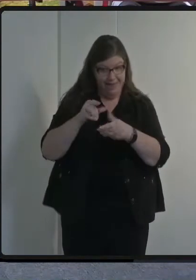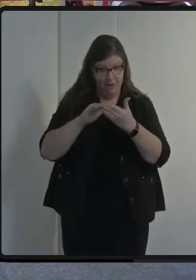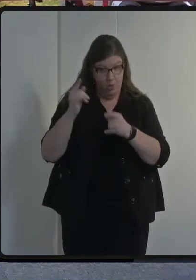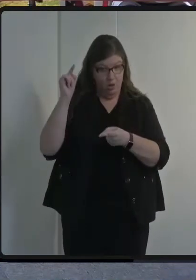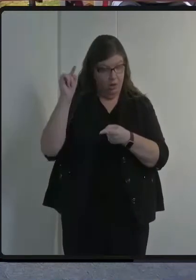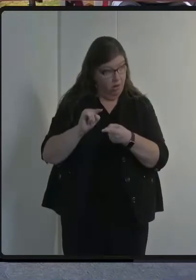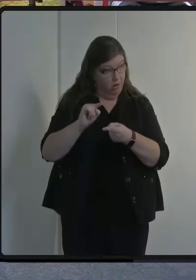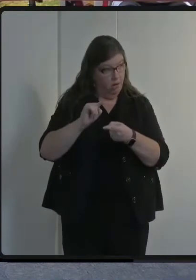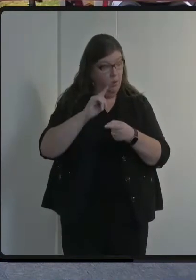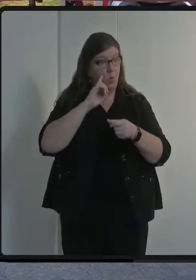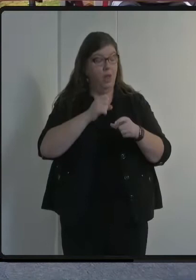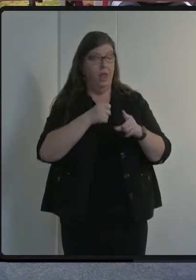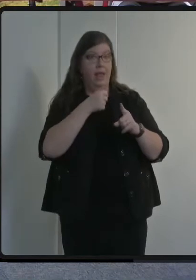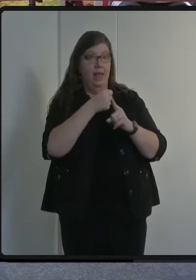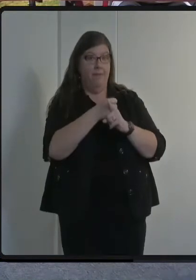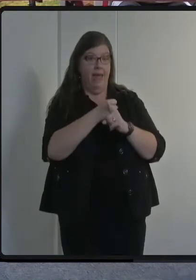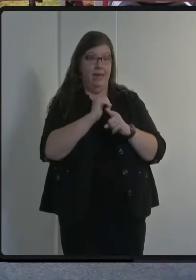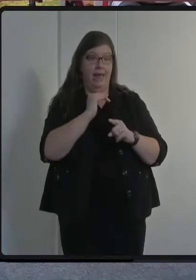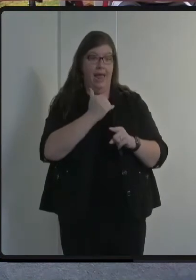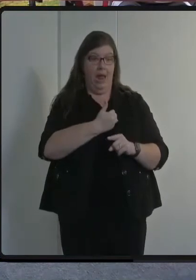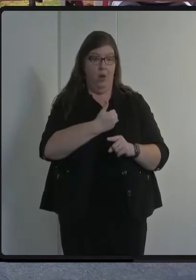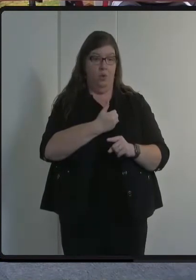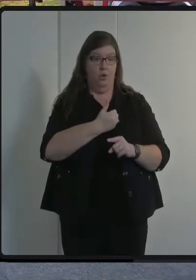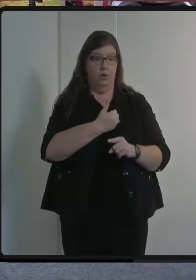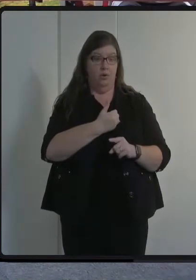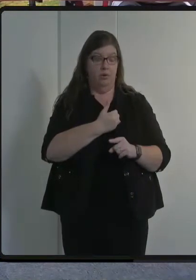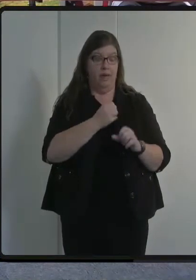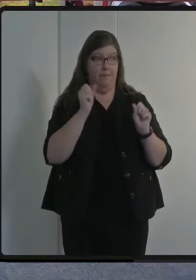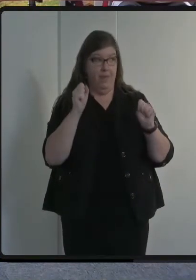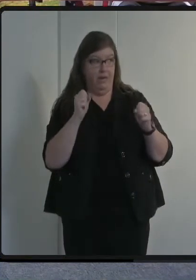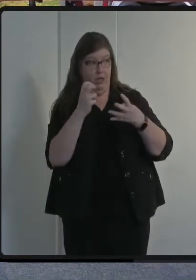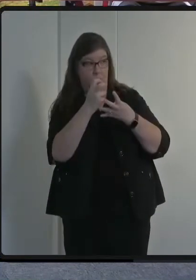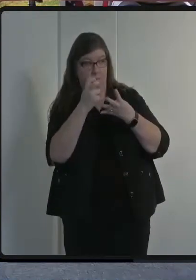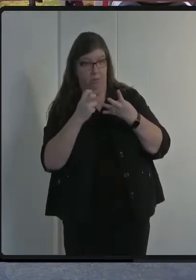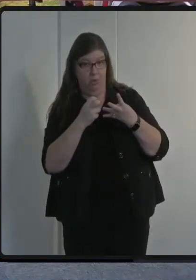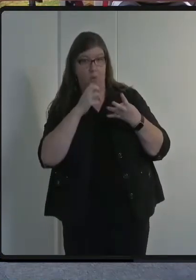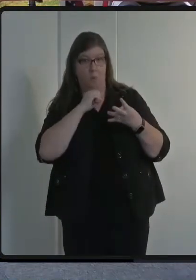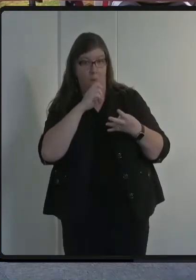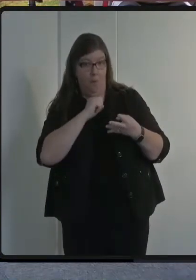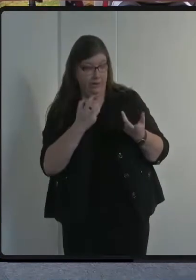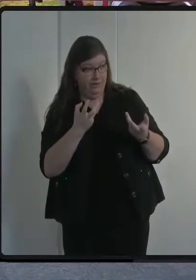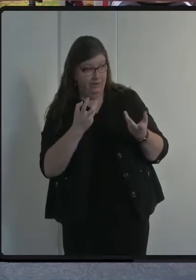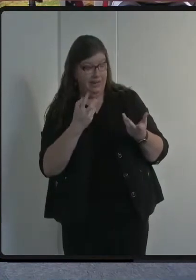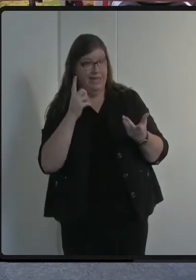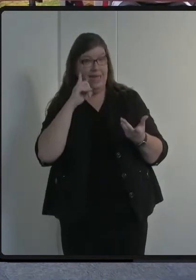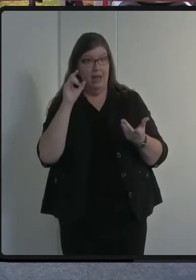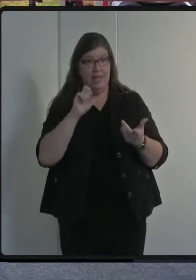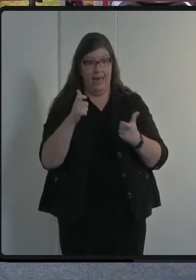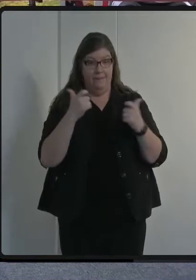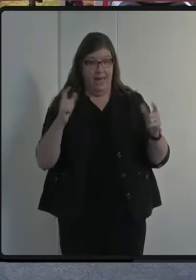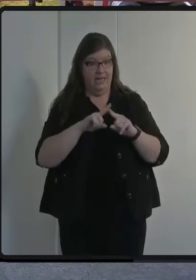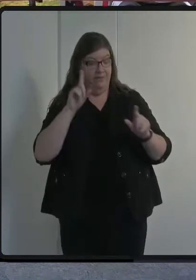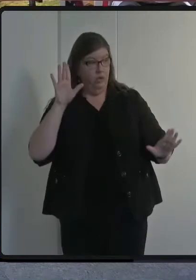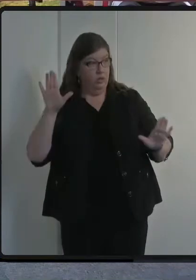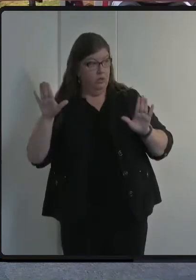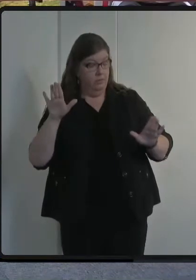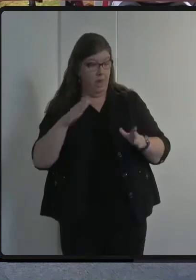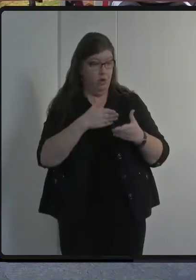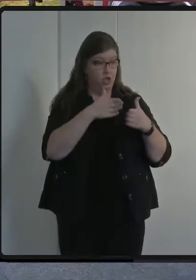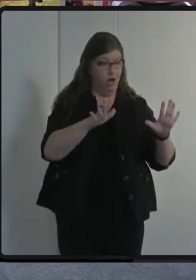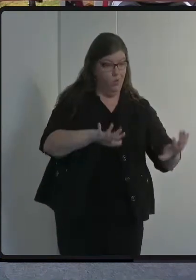will impact our rate of going into the orange tier? It sounds like there's a pretty big disparity between the case rates in